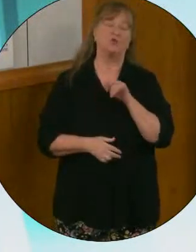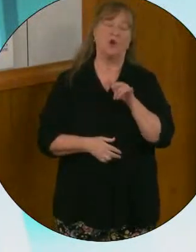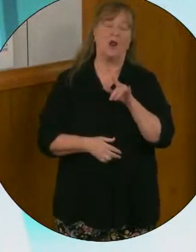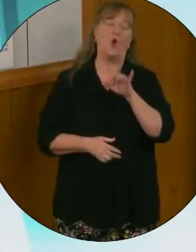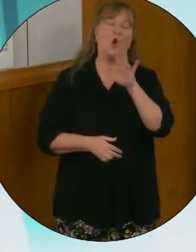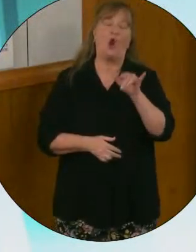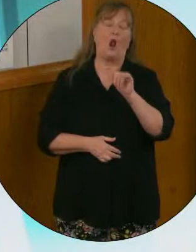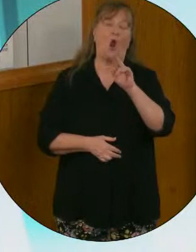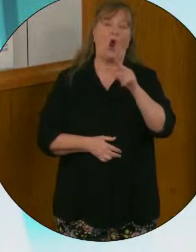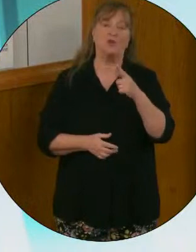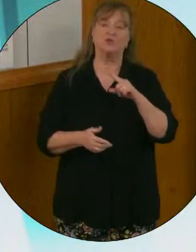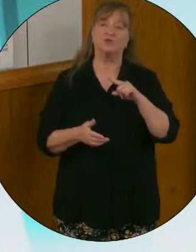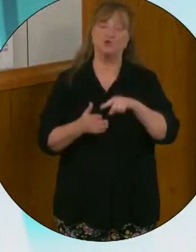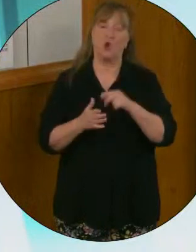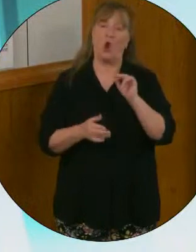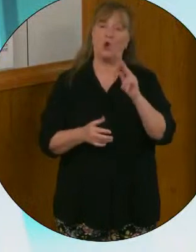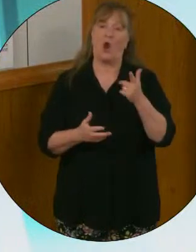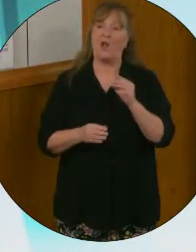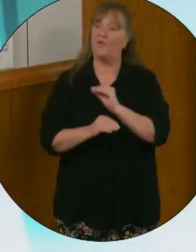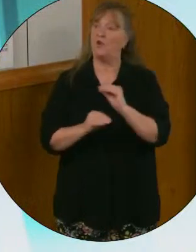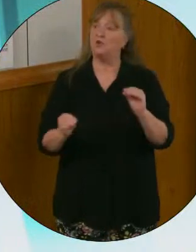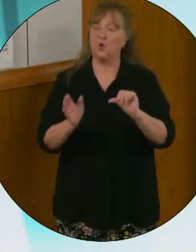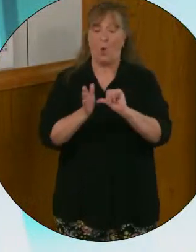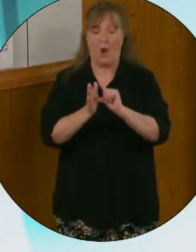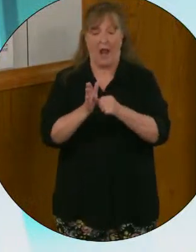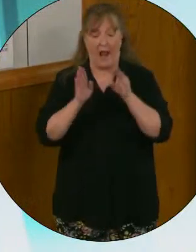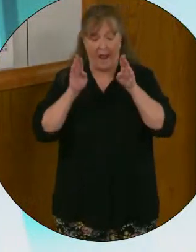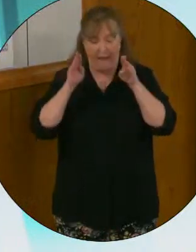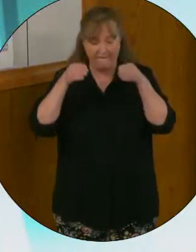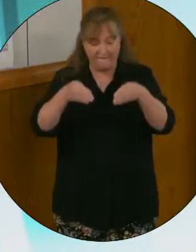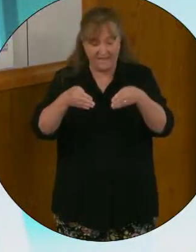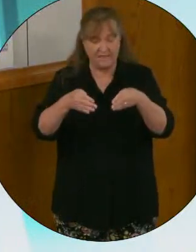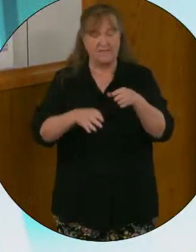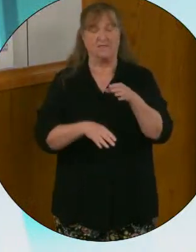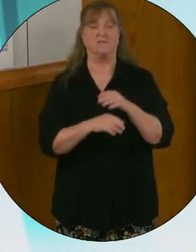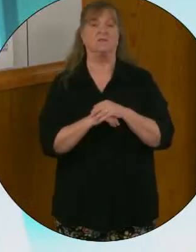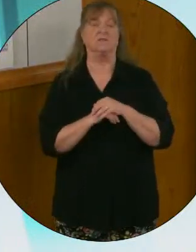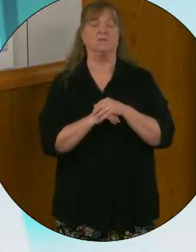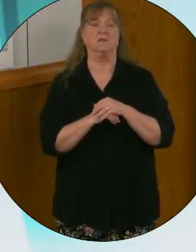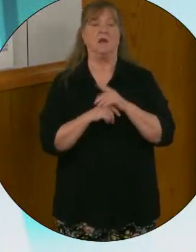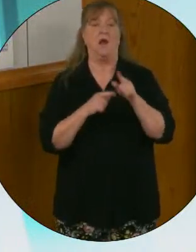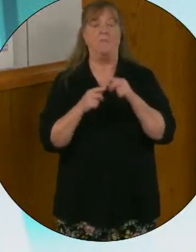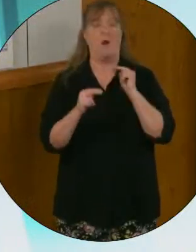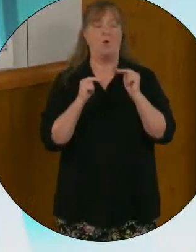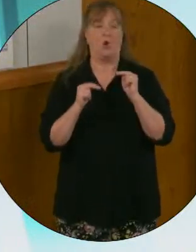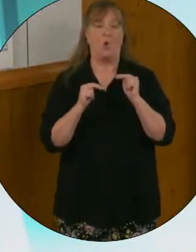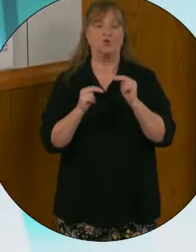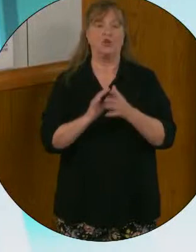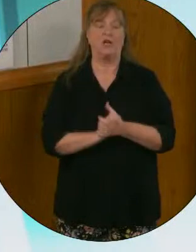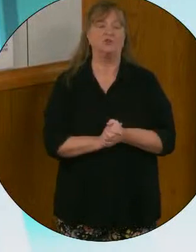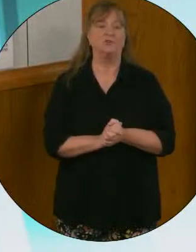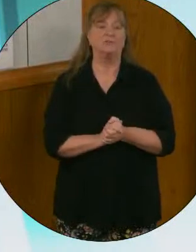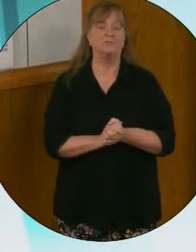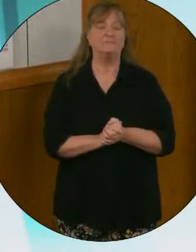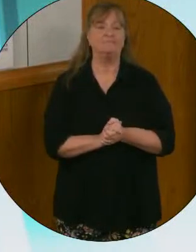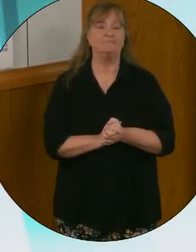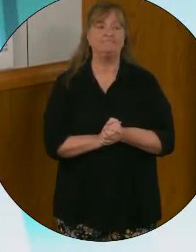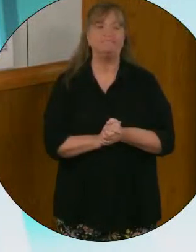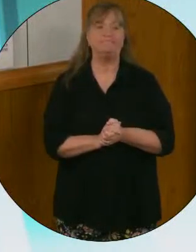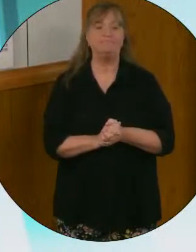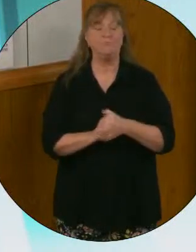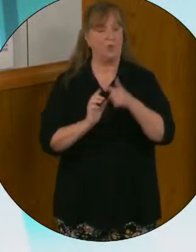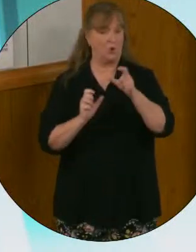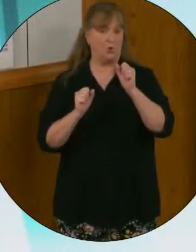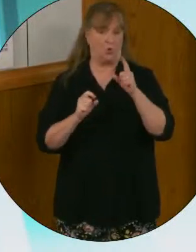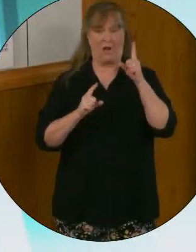early August, the start of August, and there is no emphasis on negotiations. And you can smirk